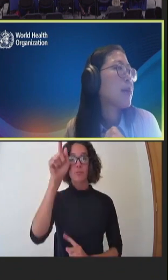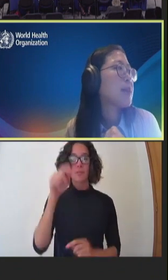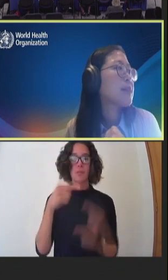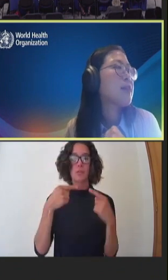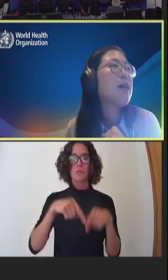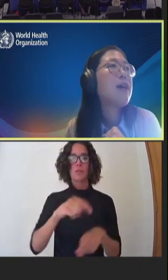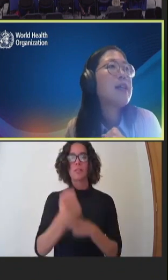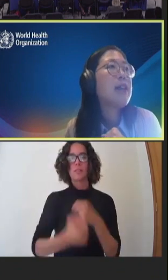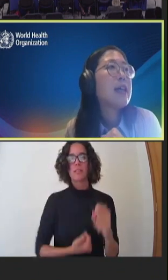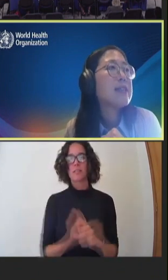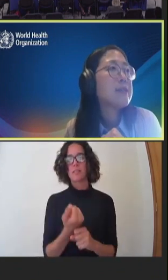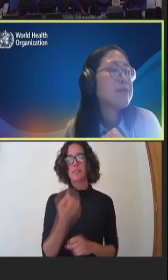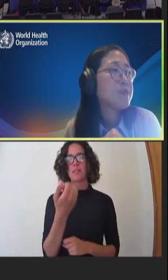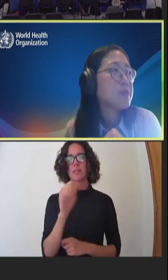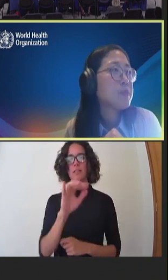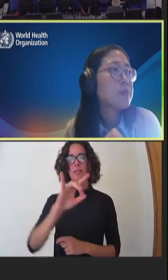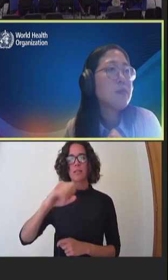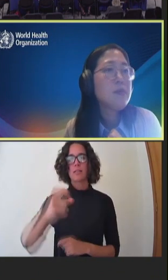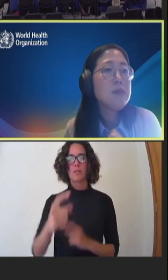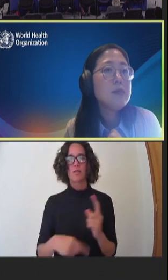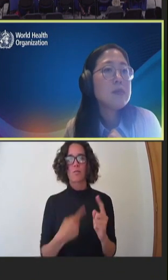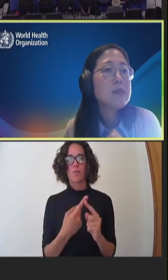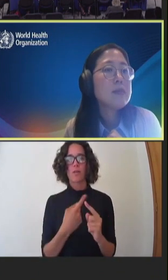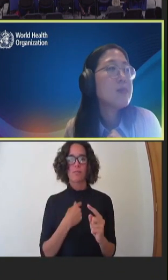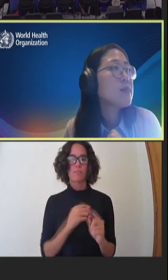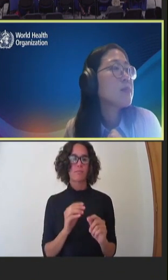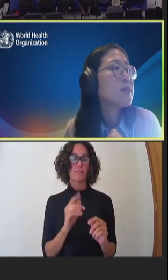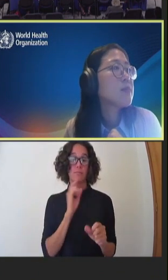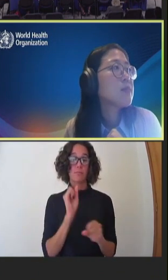took place. Next.